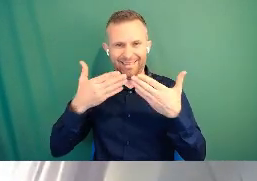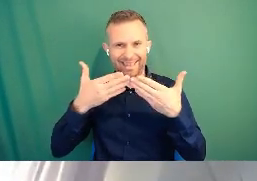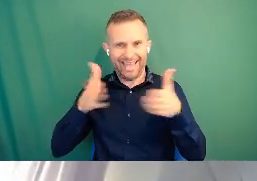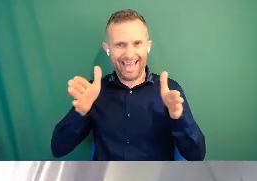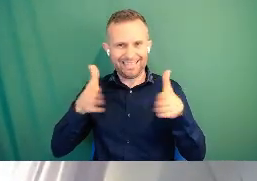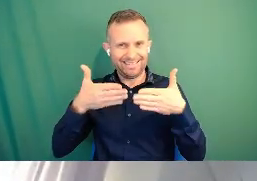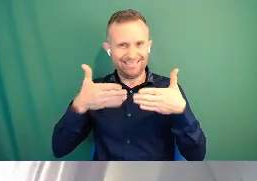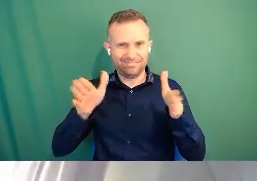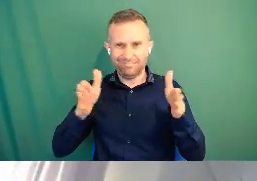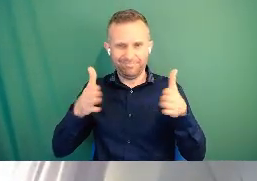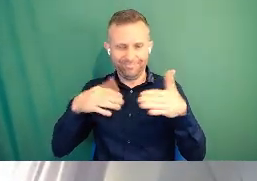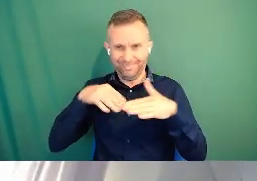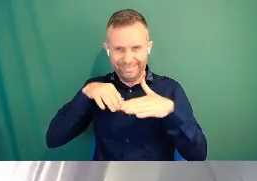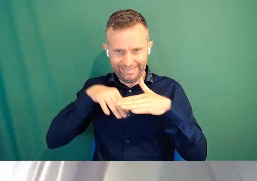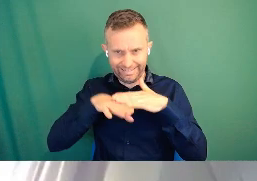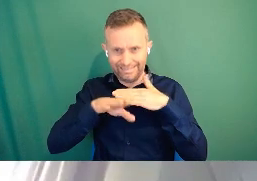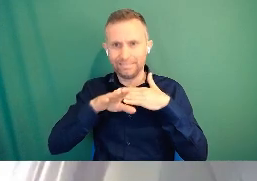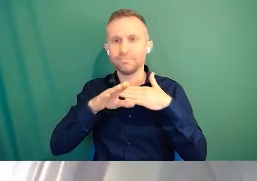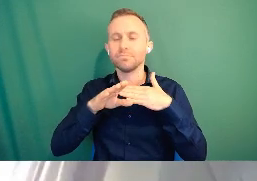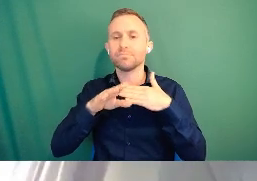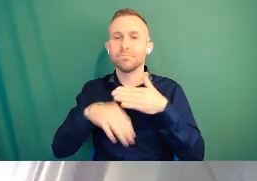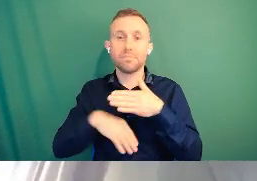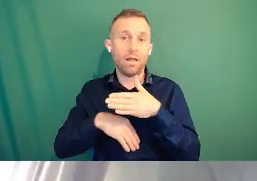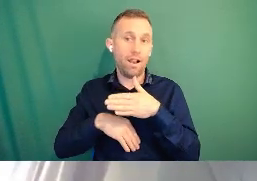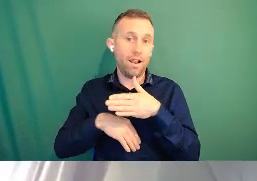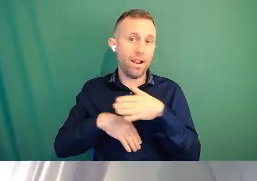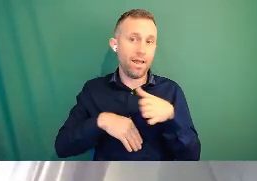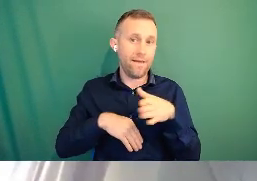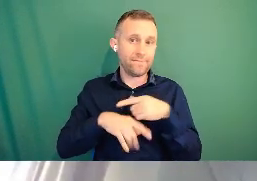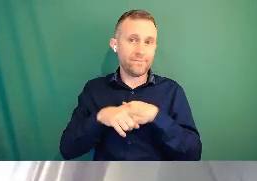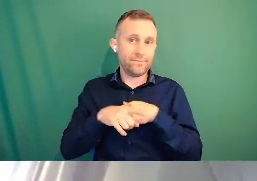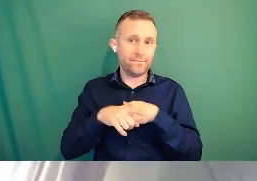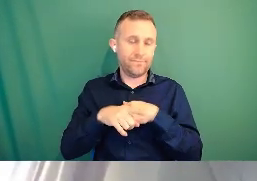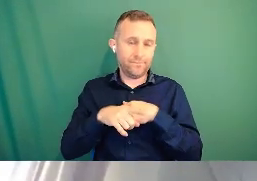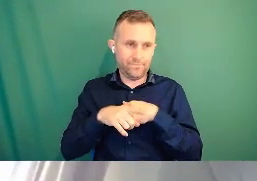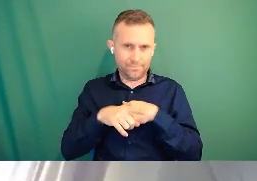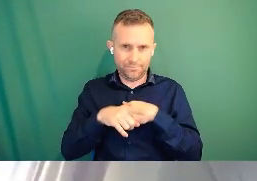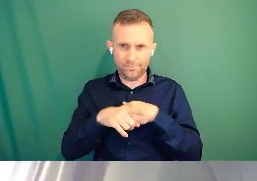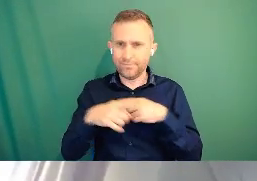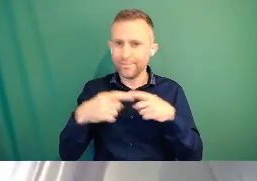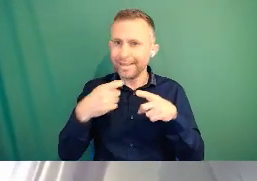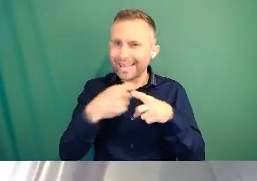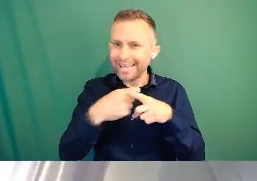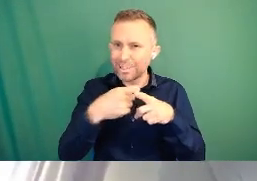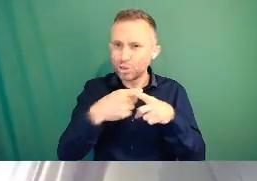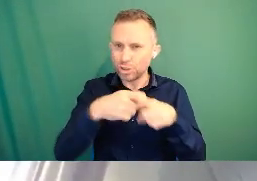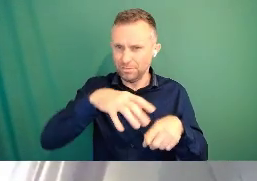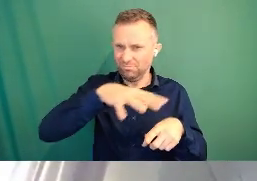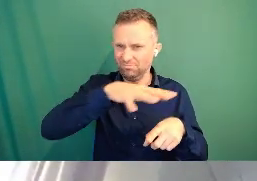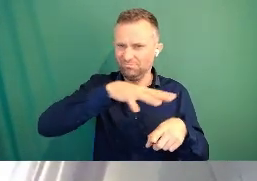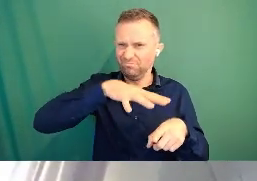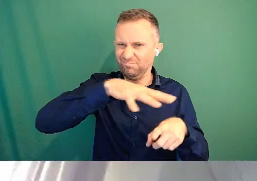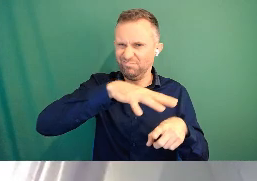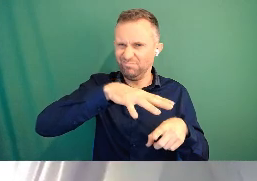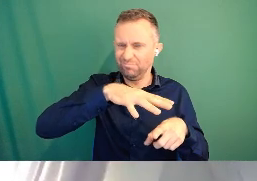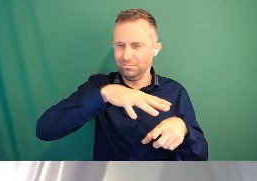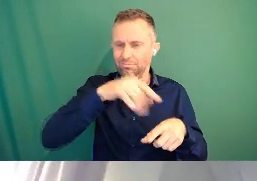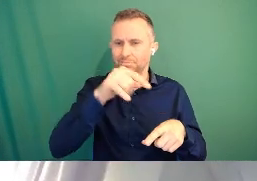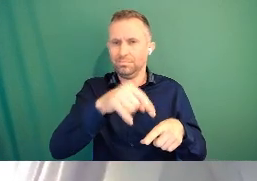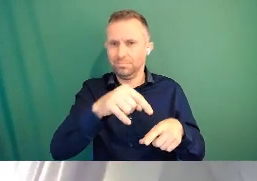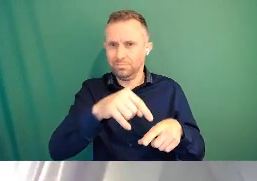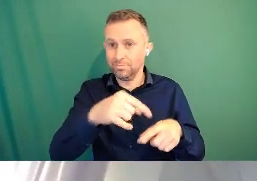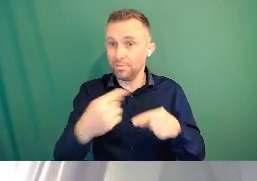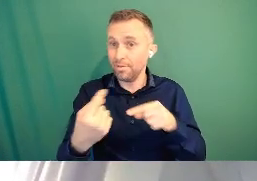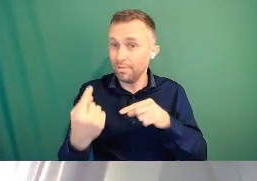doorway, for want of a better word, the gates. Yeah. And just on the left-hand side, near the